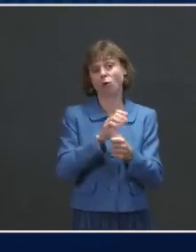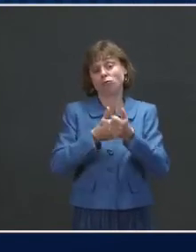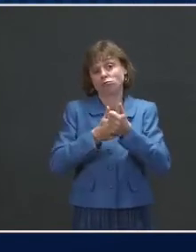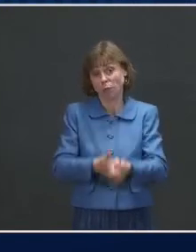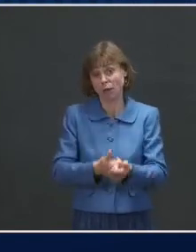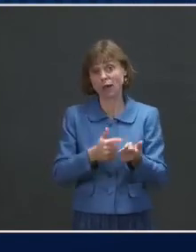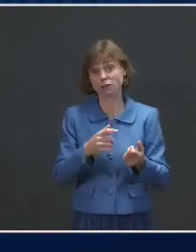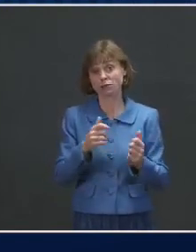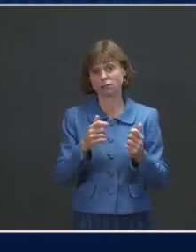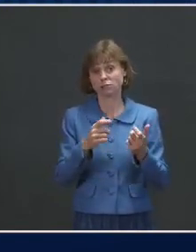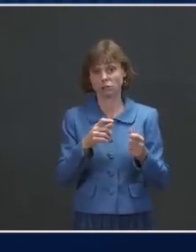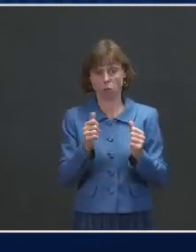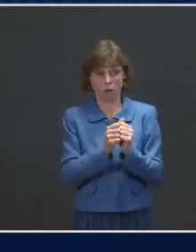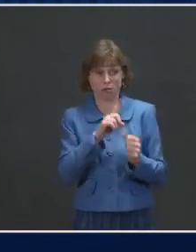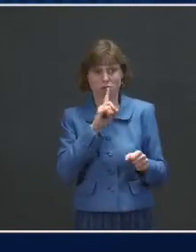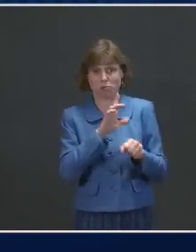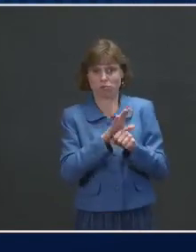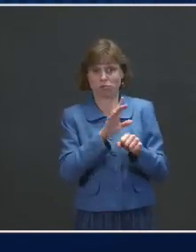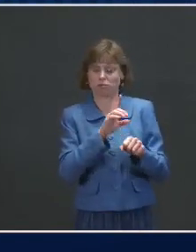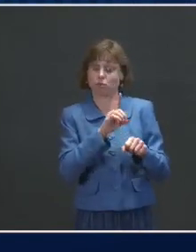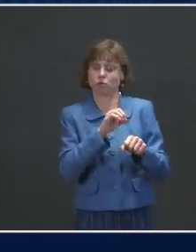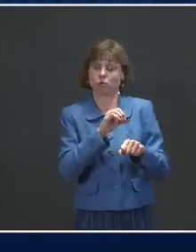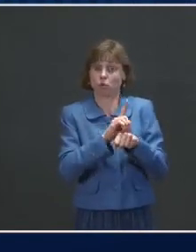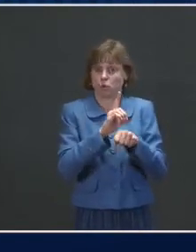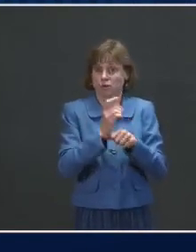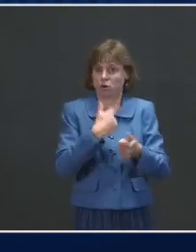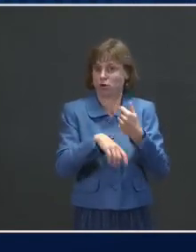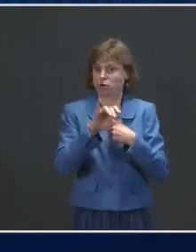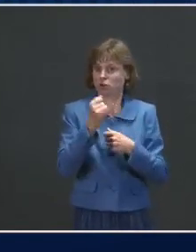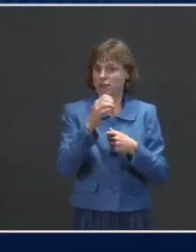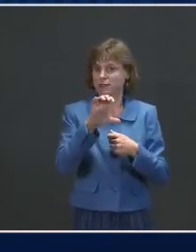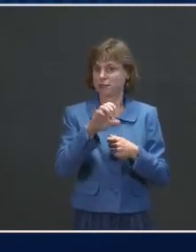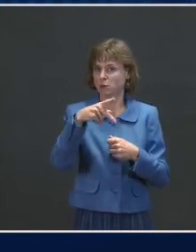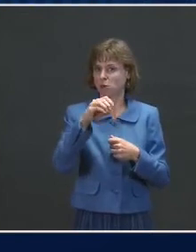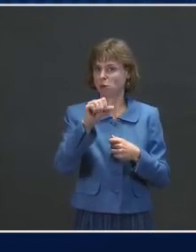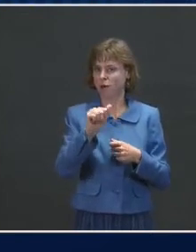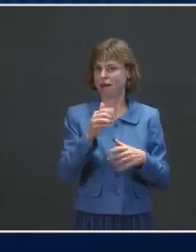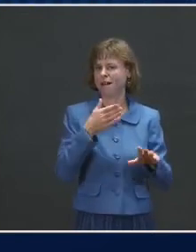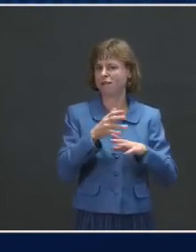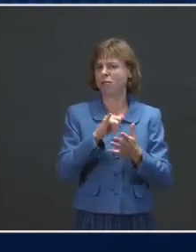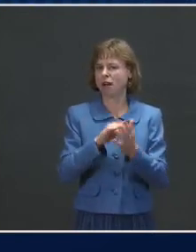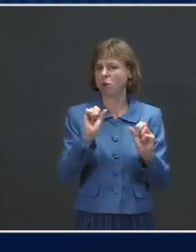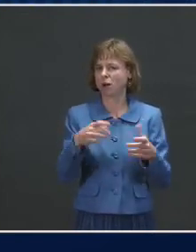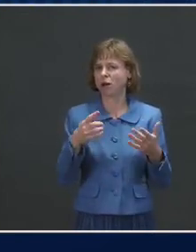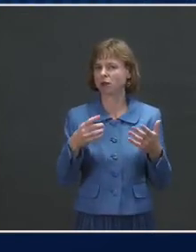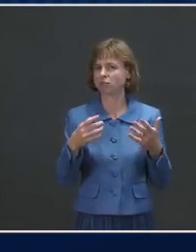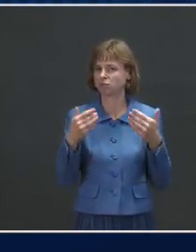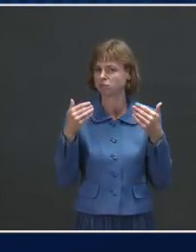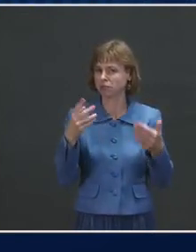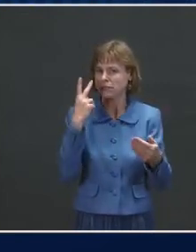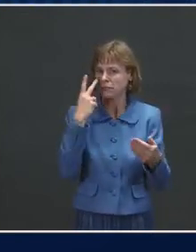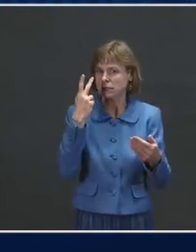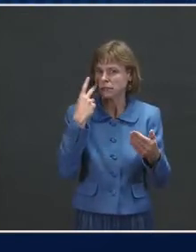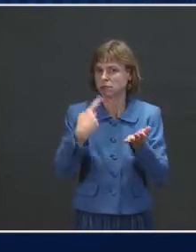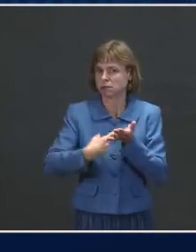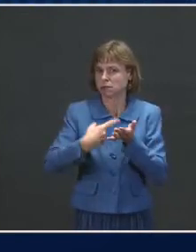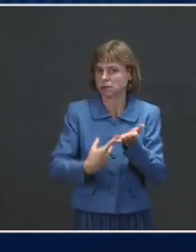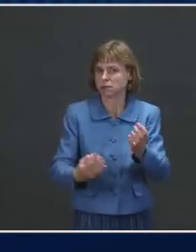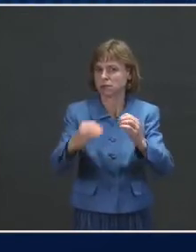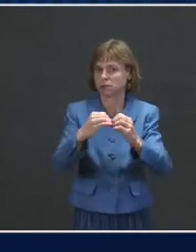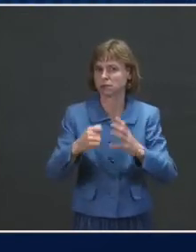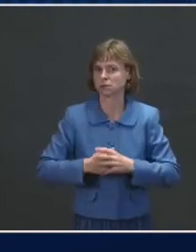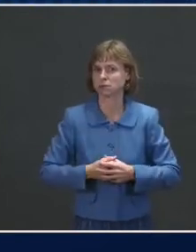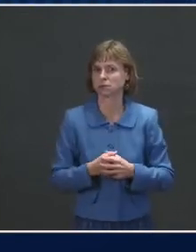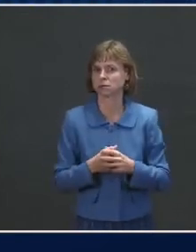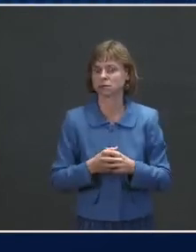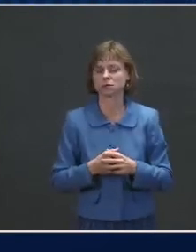under the JCPOA. And at that point, we could move the discussion forward. Thank you. And sure. Can you talk about